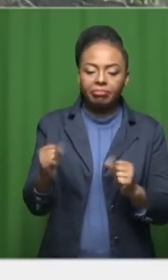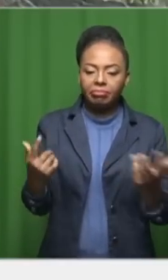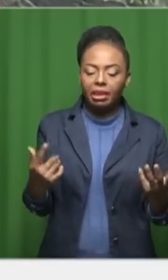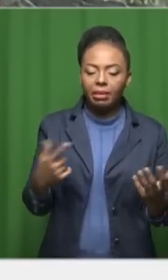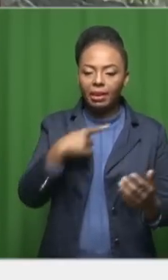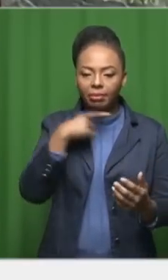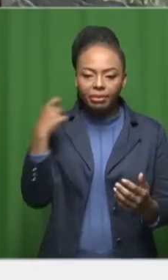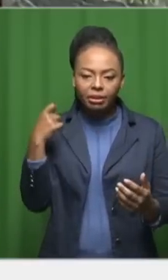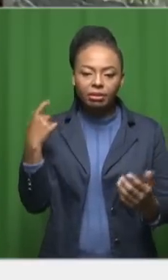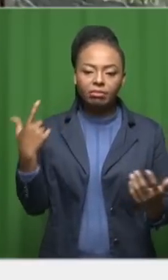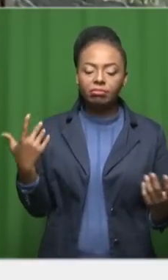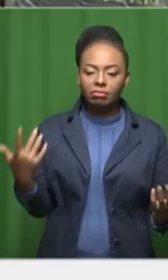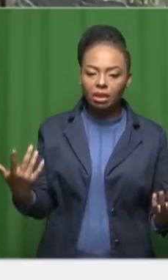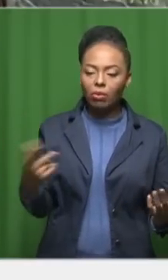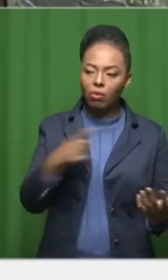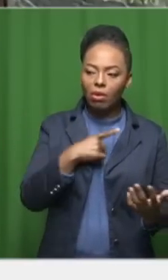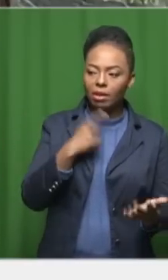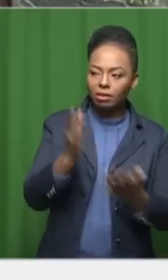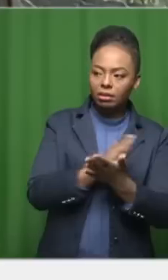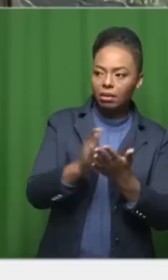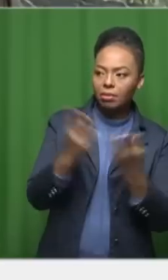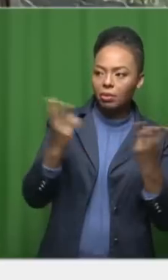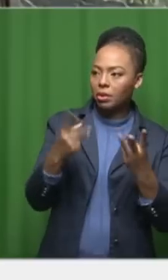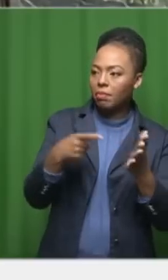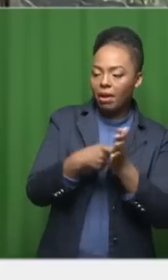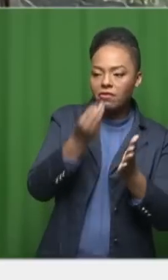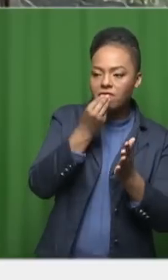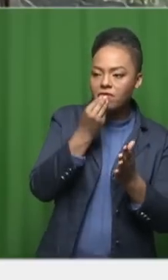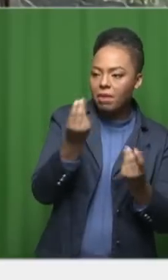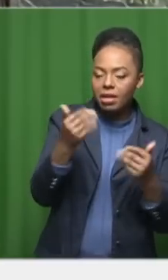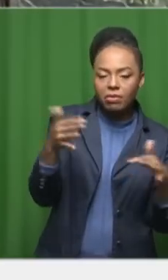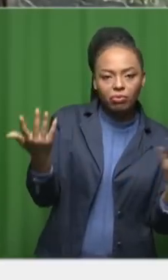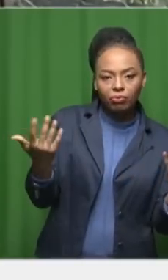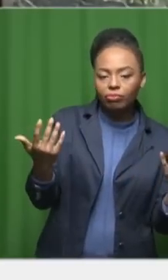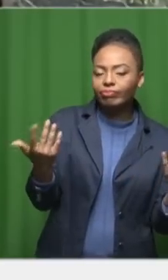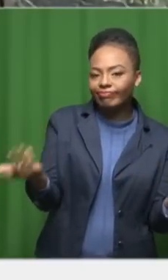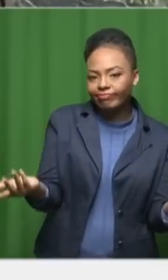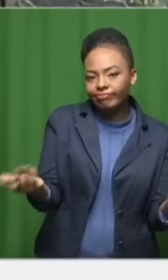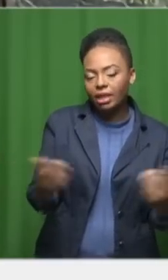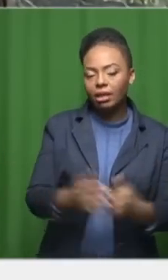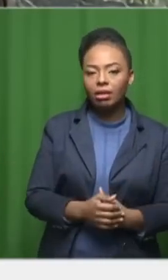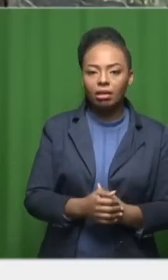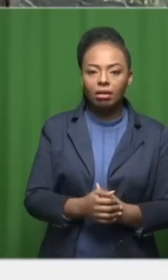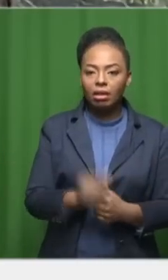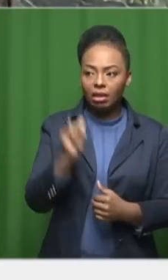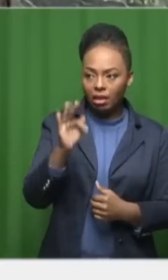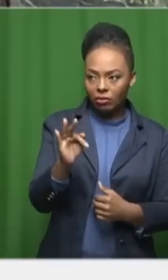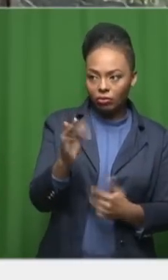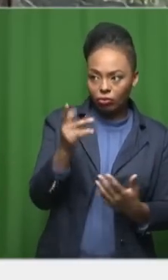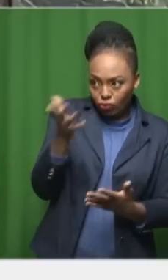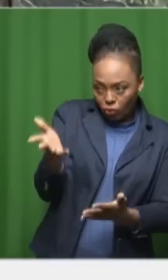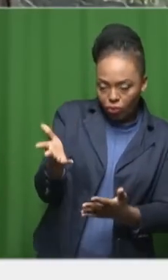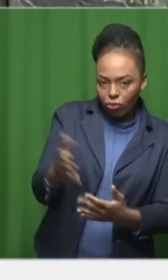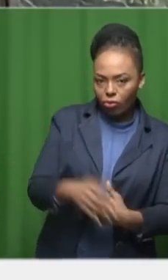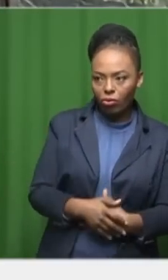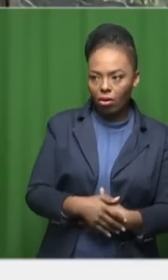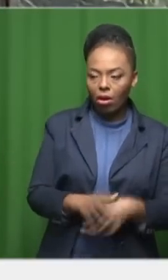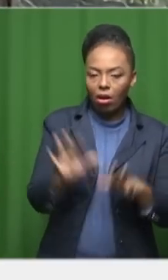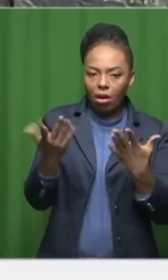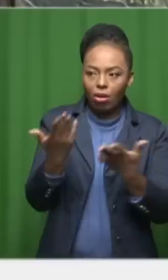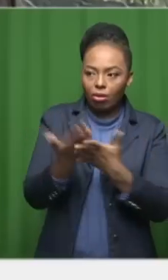don't have the money to buy food, or if you will, can we make a link to some of the